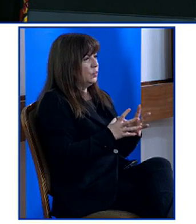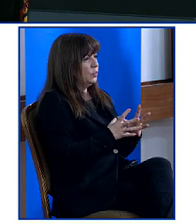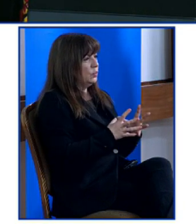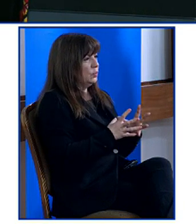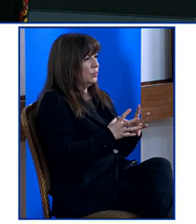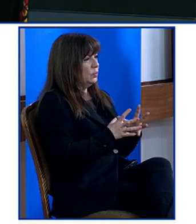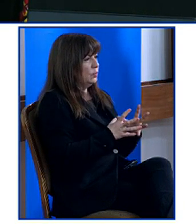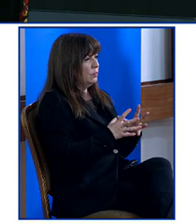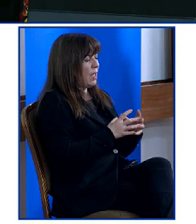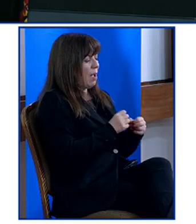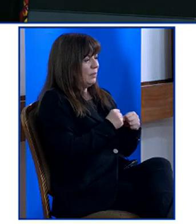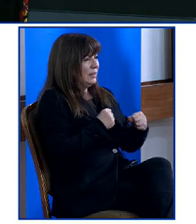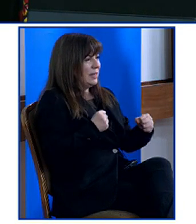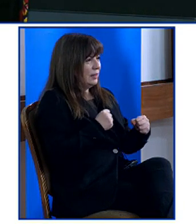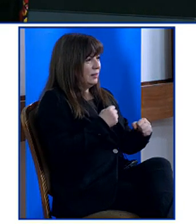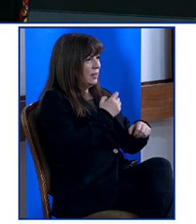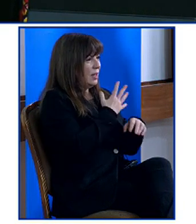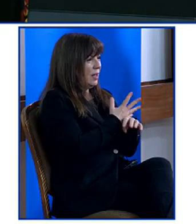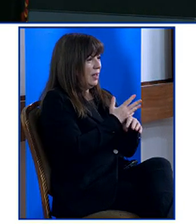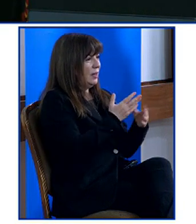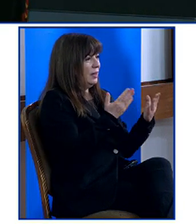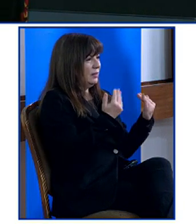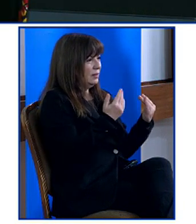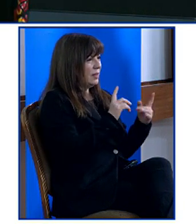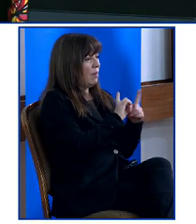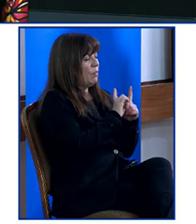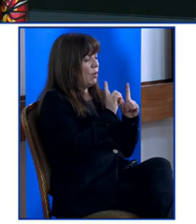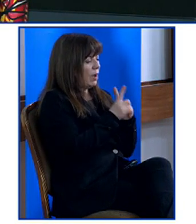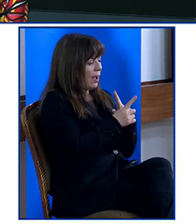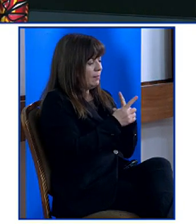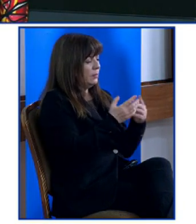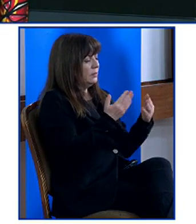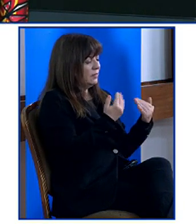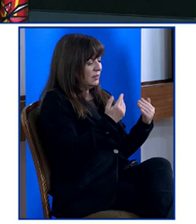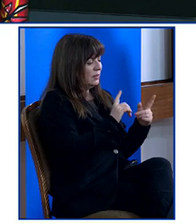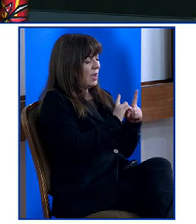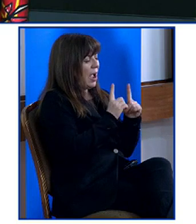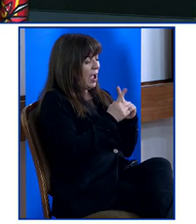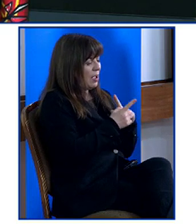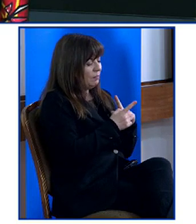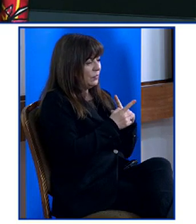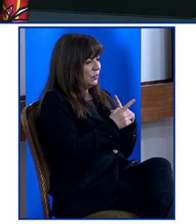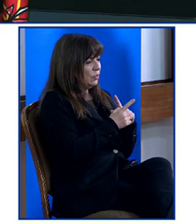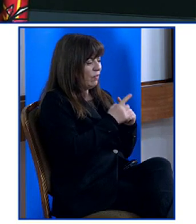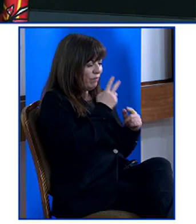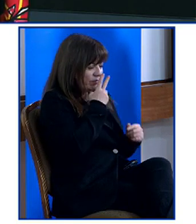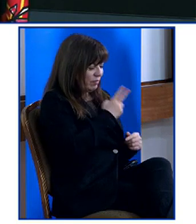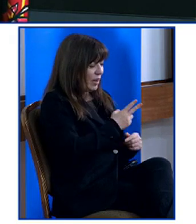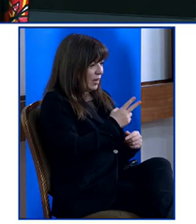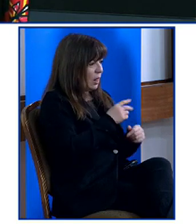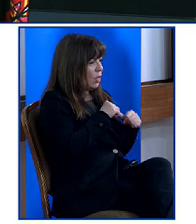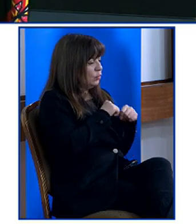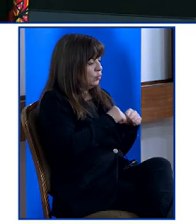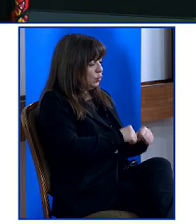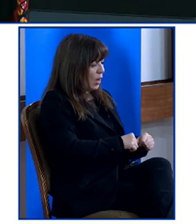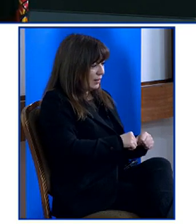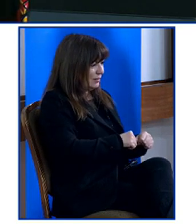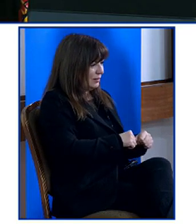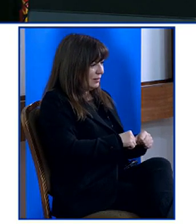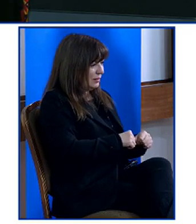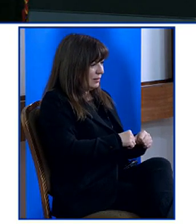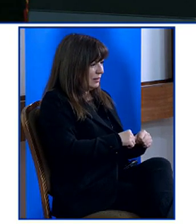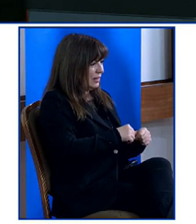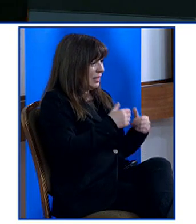We need change, we need tangible change, and we need lasting change. And this change requires everyone